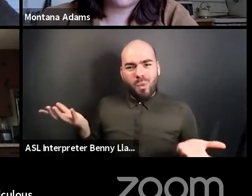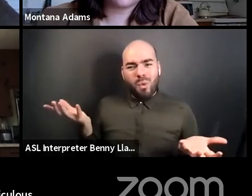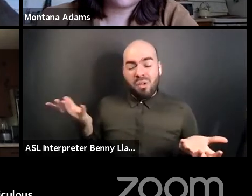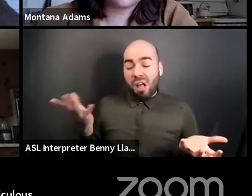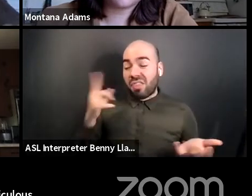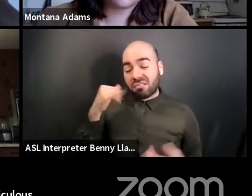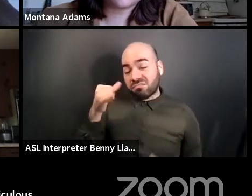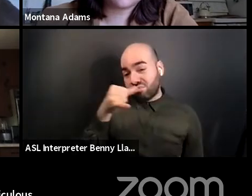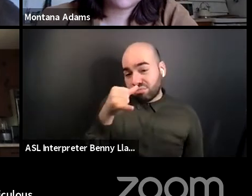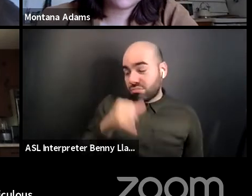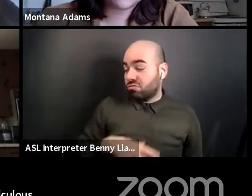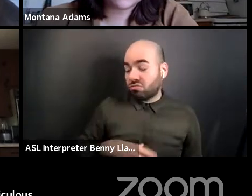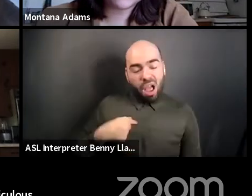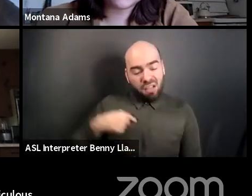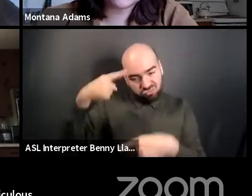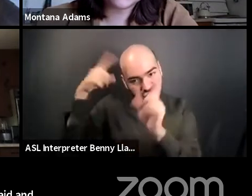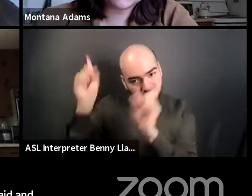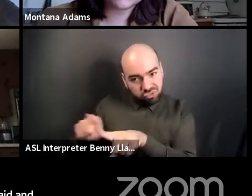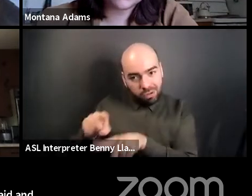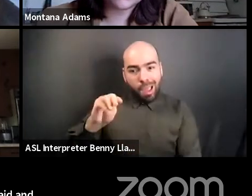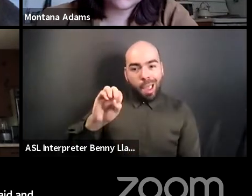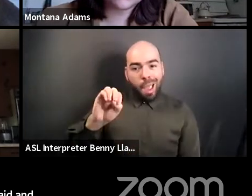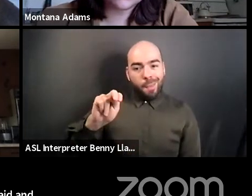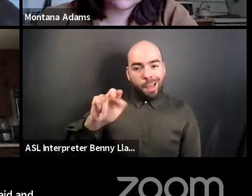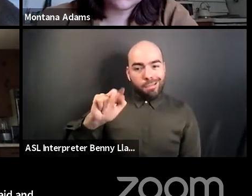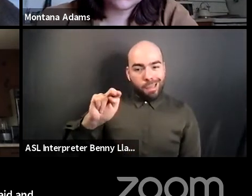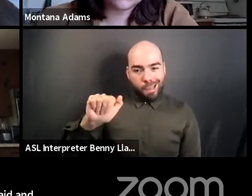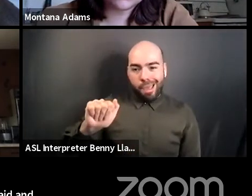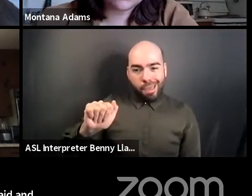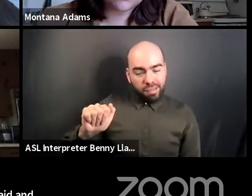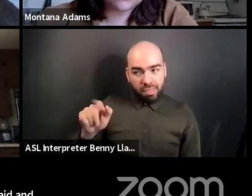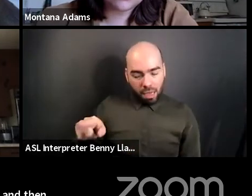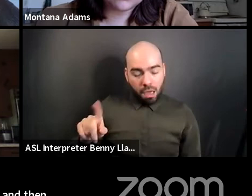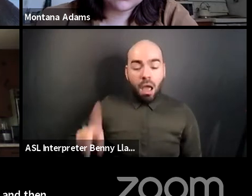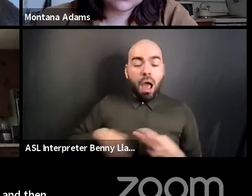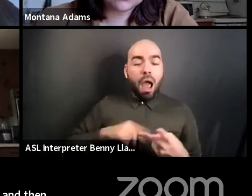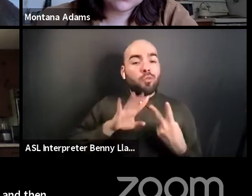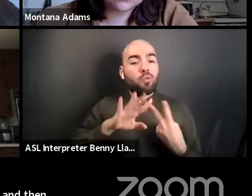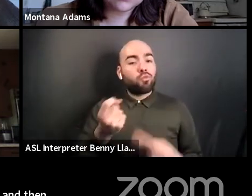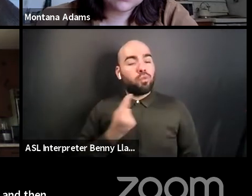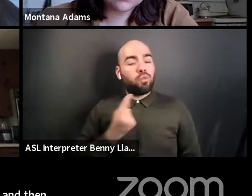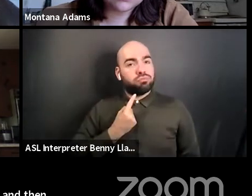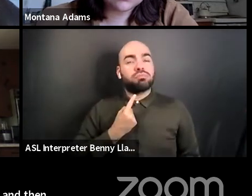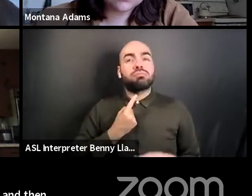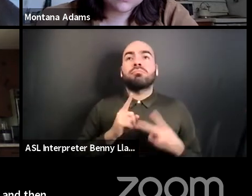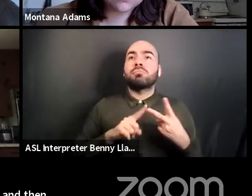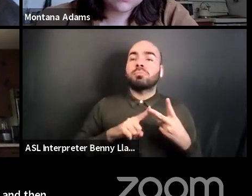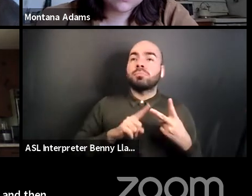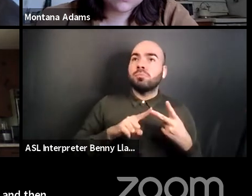totally agree with what Montana said. And then in terms of your question of